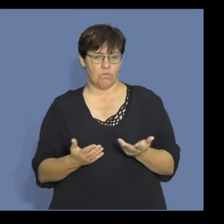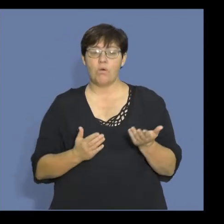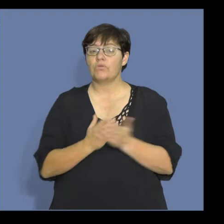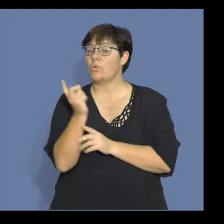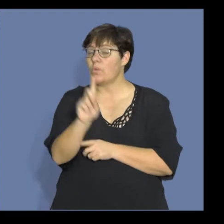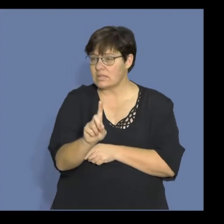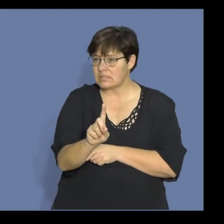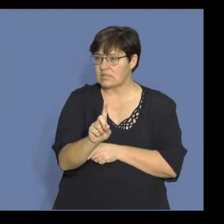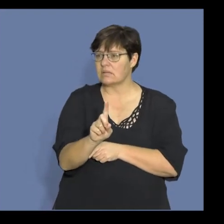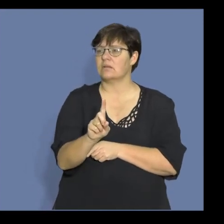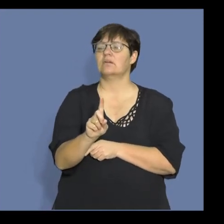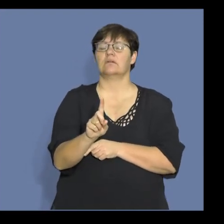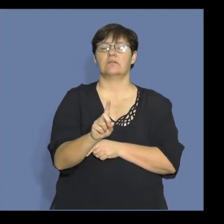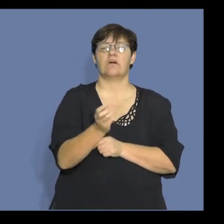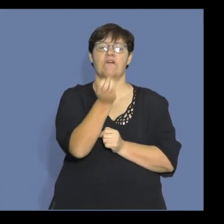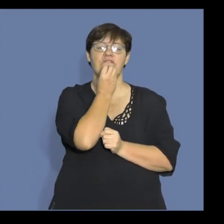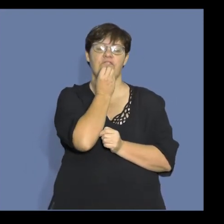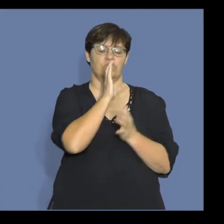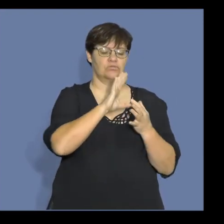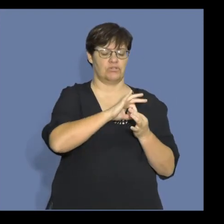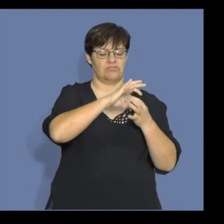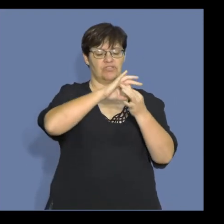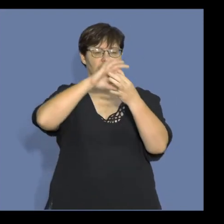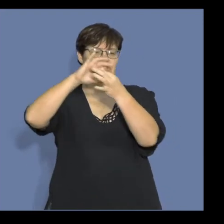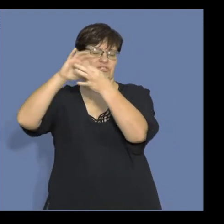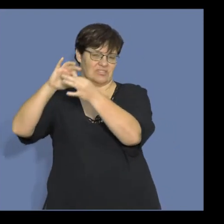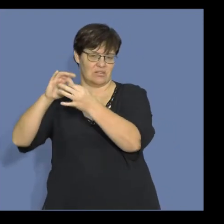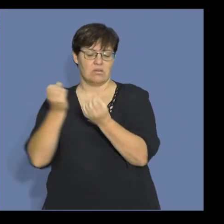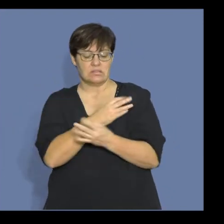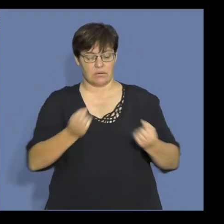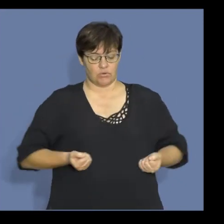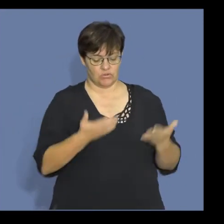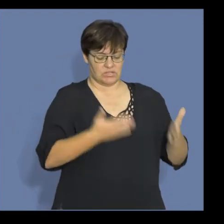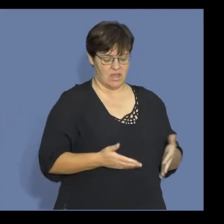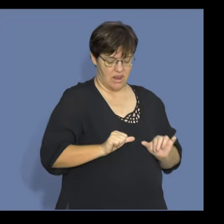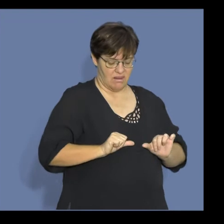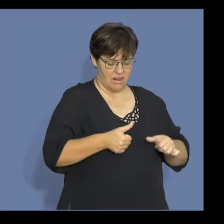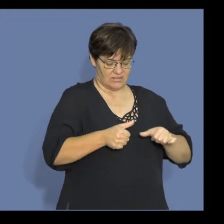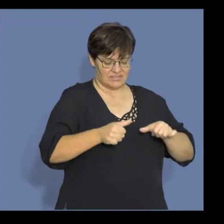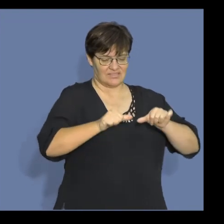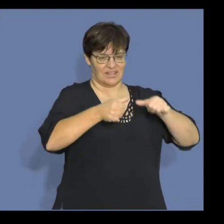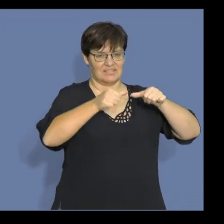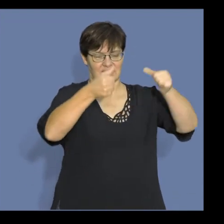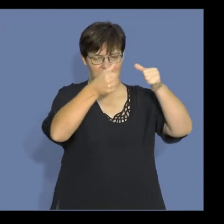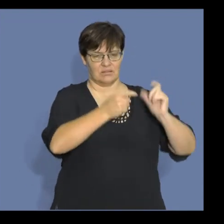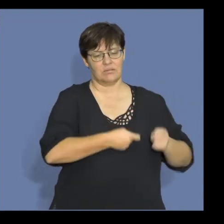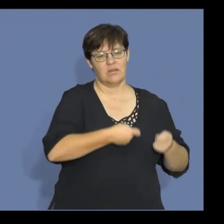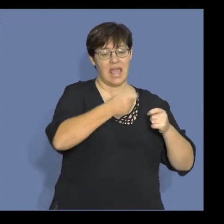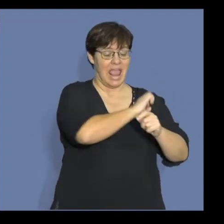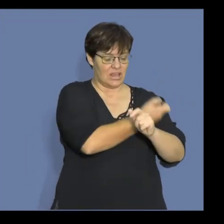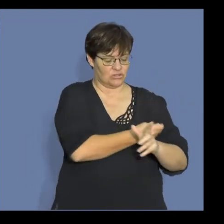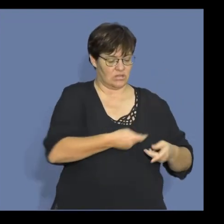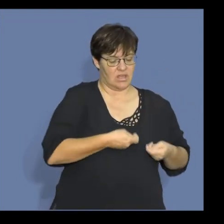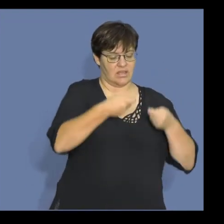by using what we refer to as a food chain, which starts off with the producer and then illustrates how energy is passed down